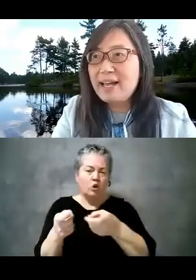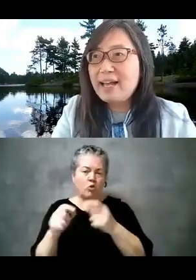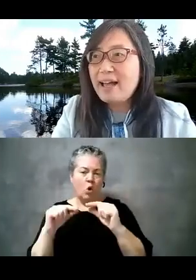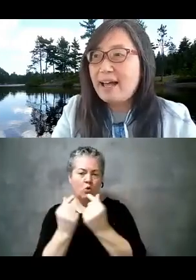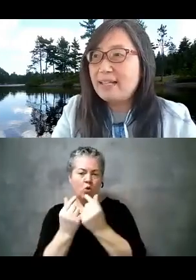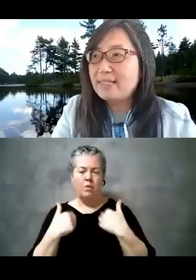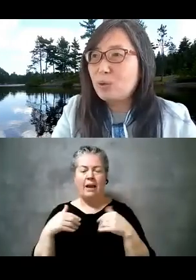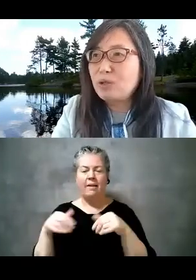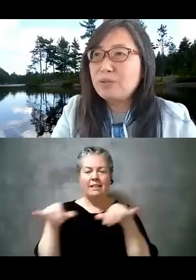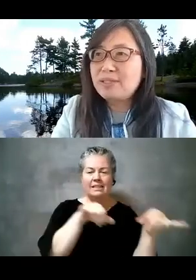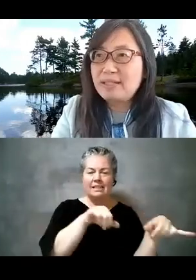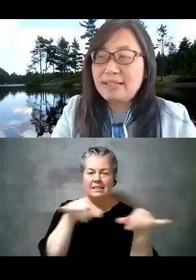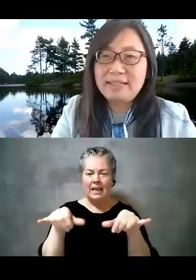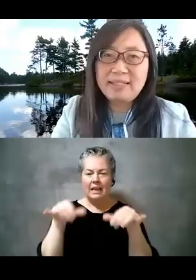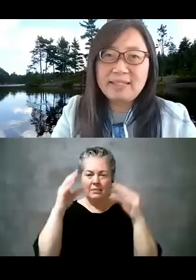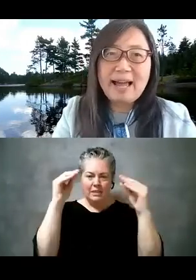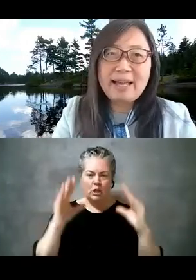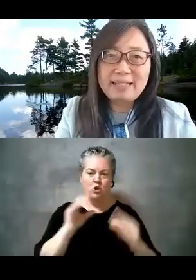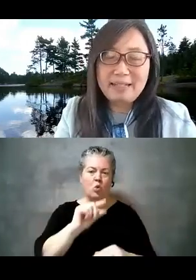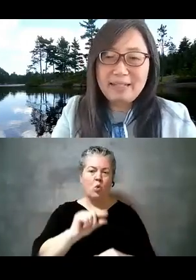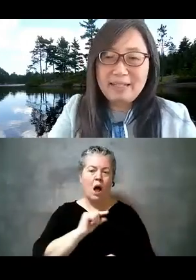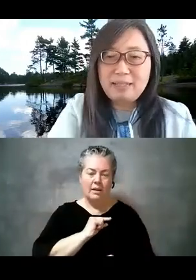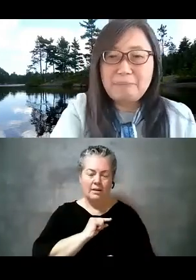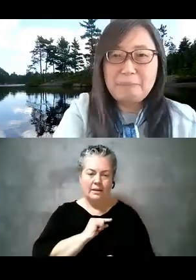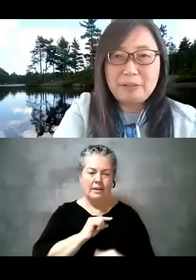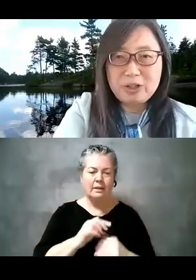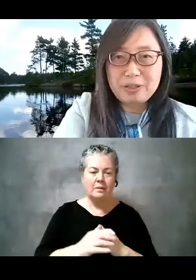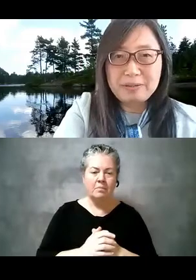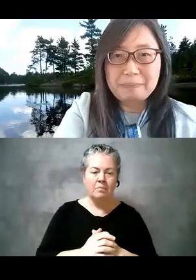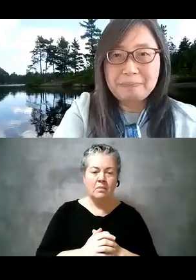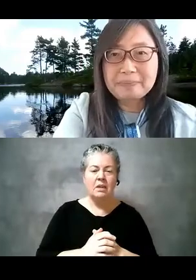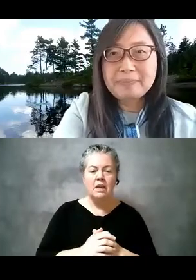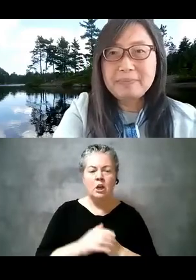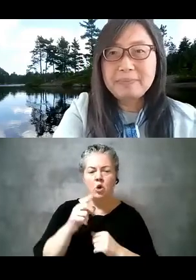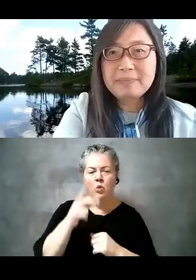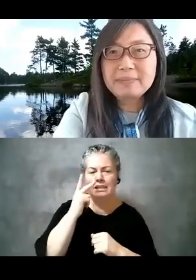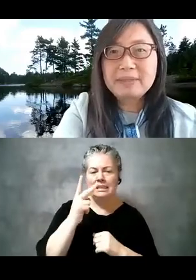quality as what you would see in the entire population.